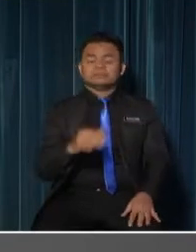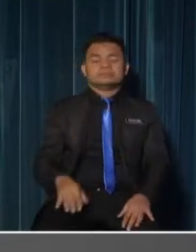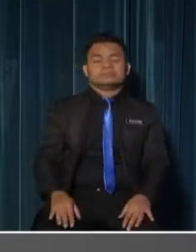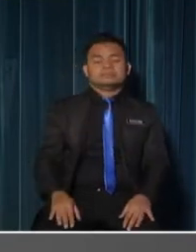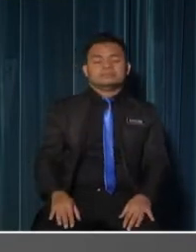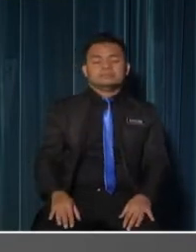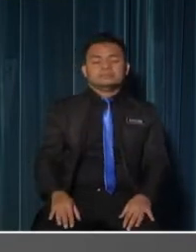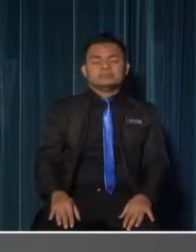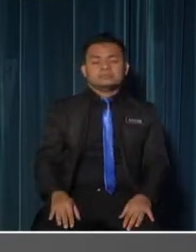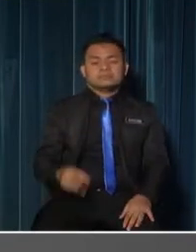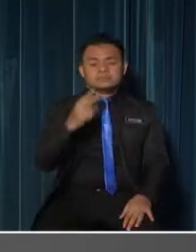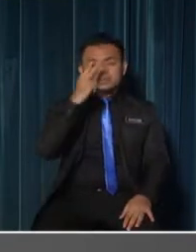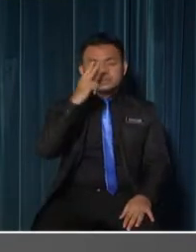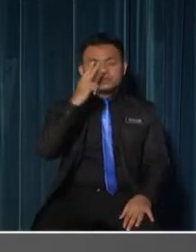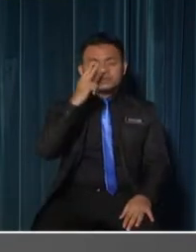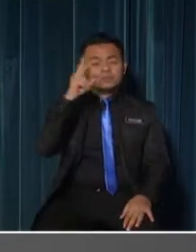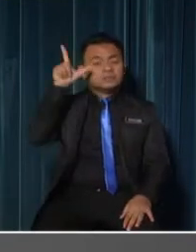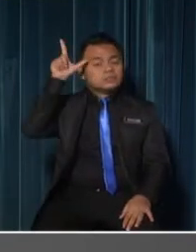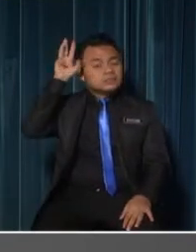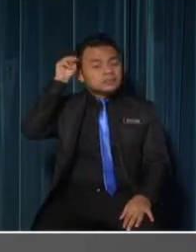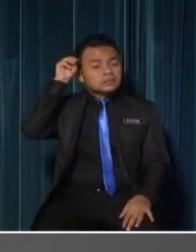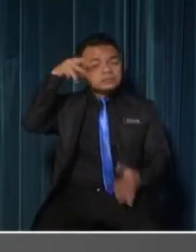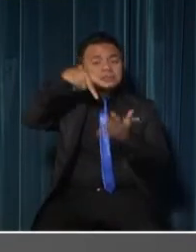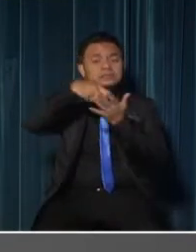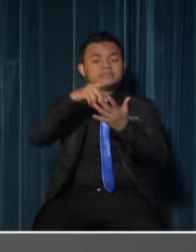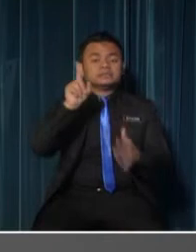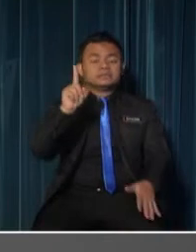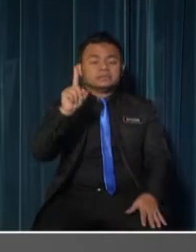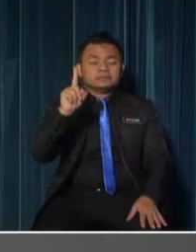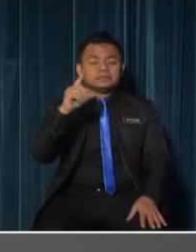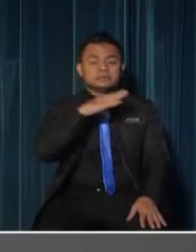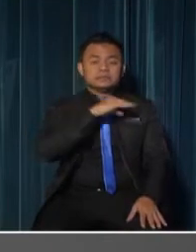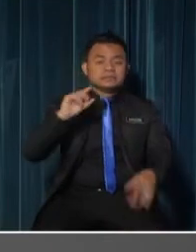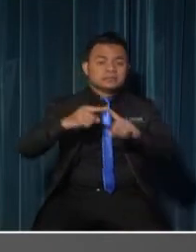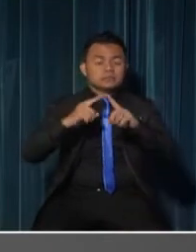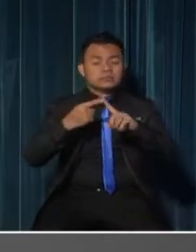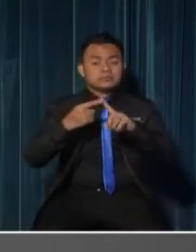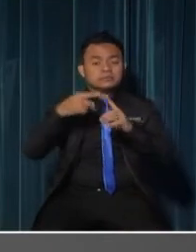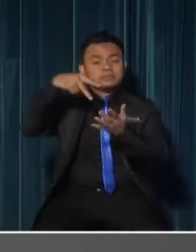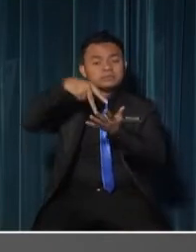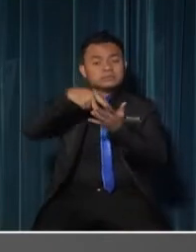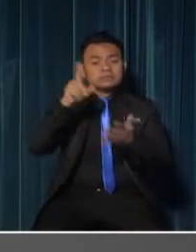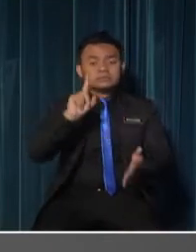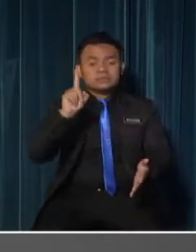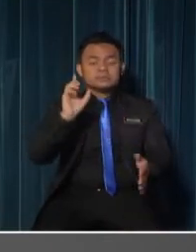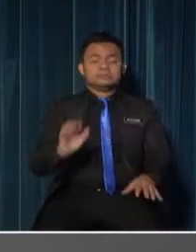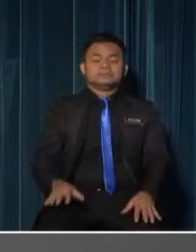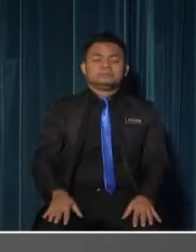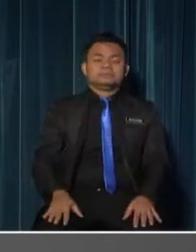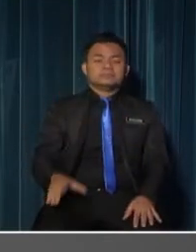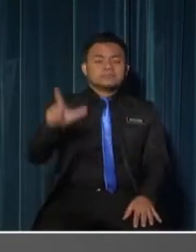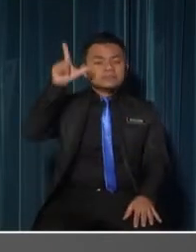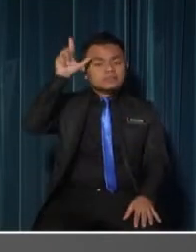Look at where Lim is standing and where his friend is standing. Lim